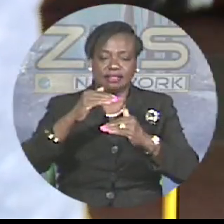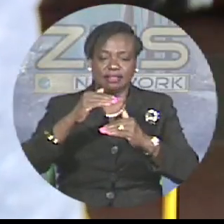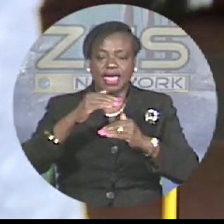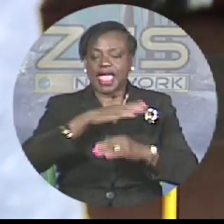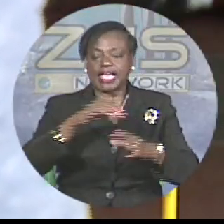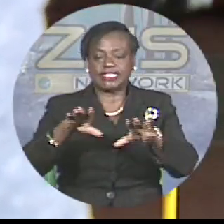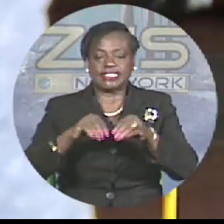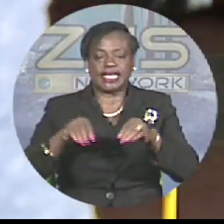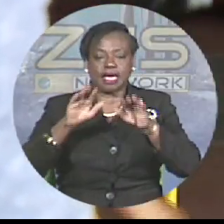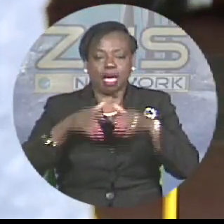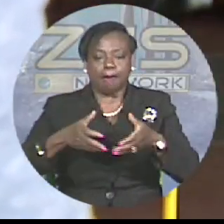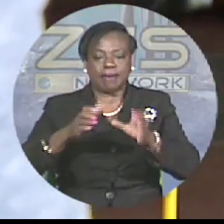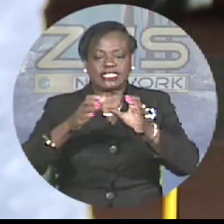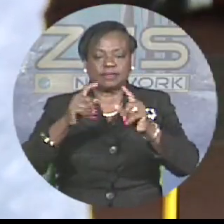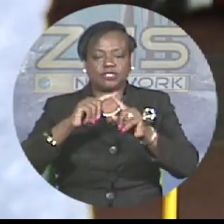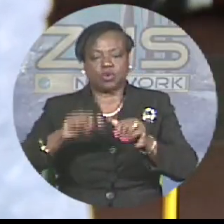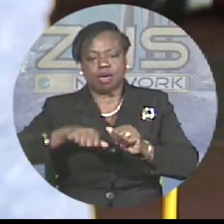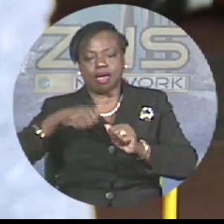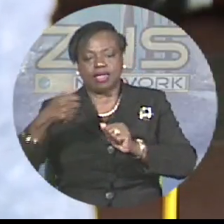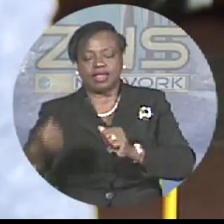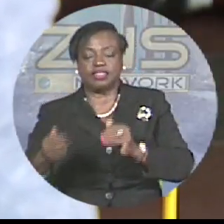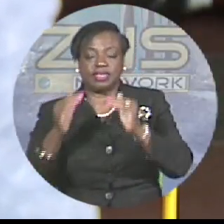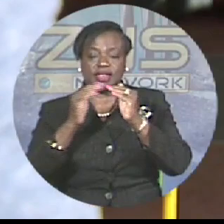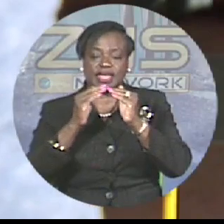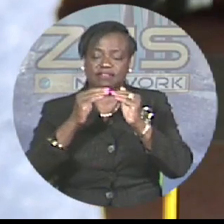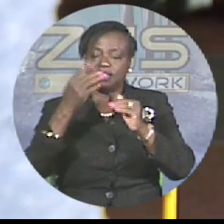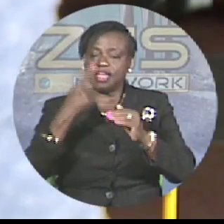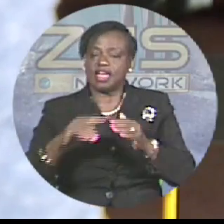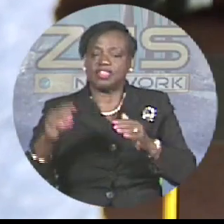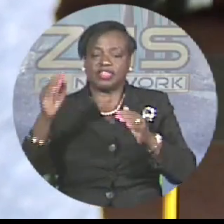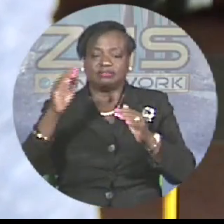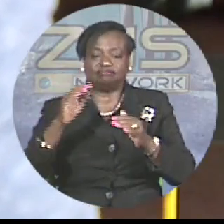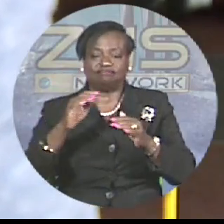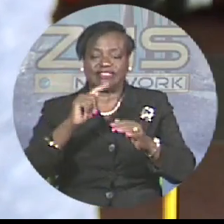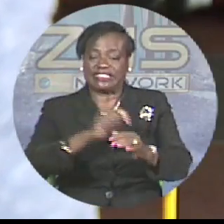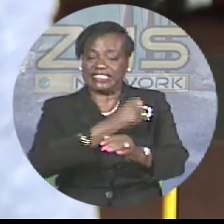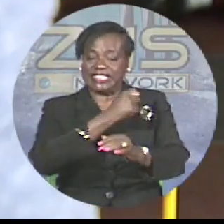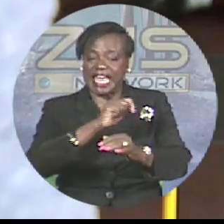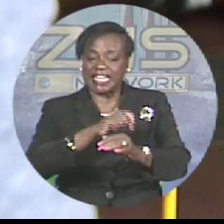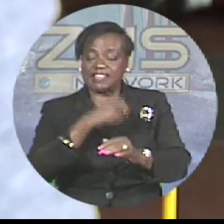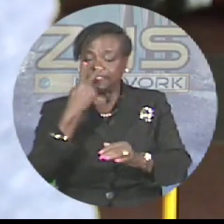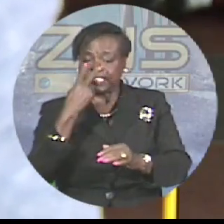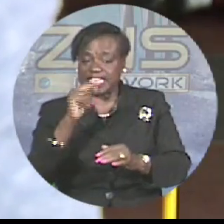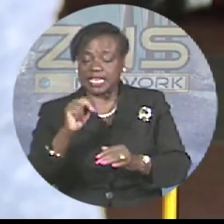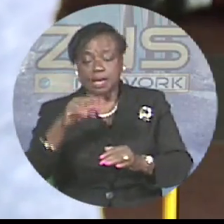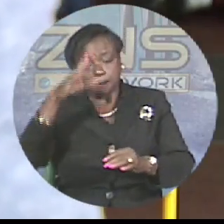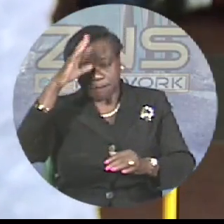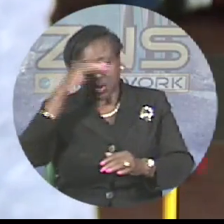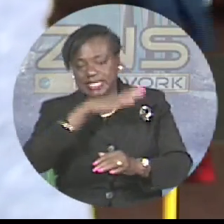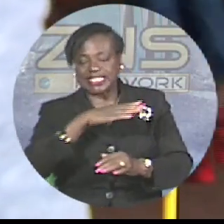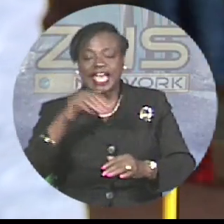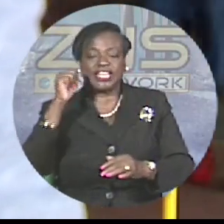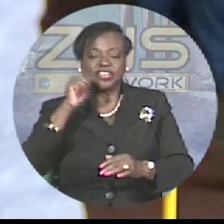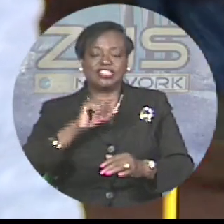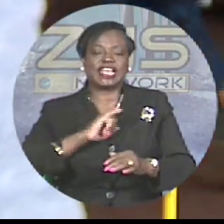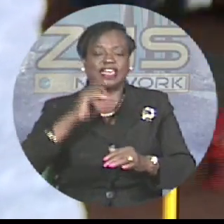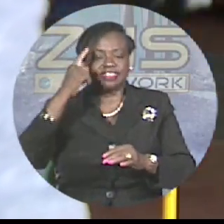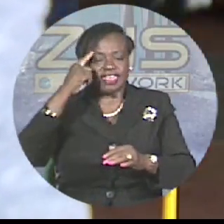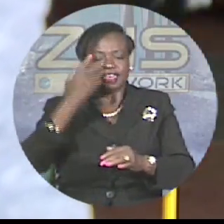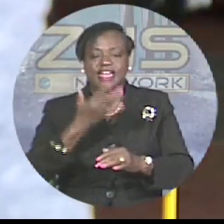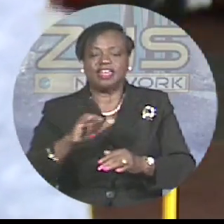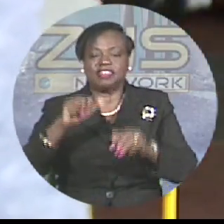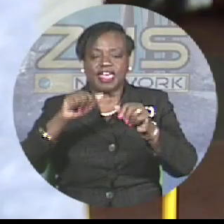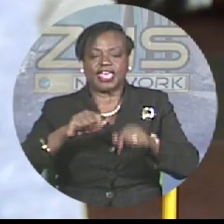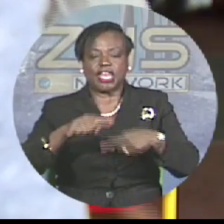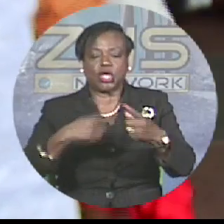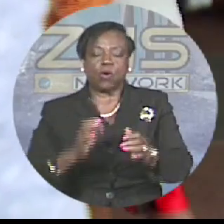another level, because the talent that I've seen at the camp, the girls and boys, I think that they can go far, and we have a